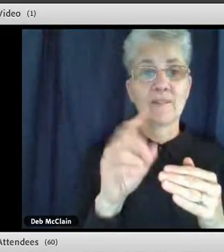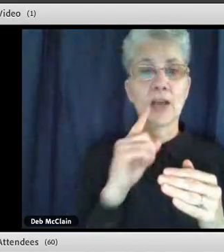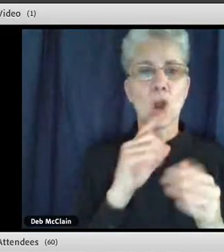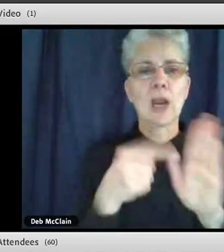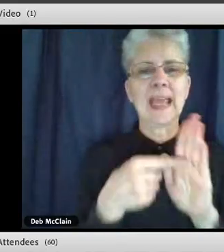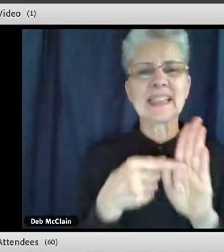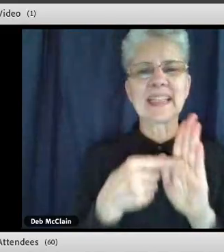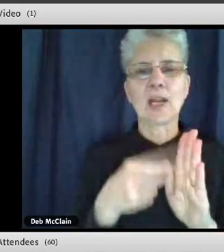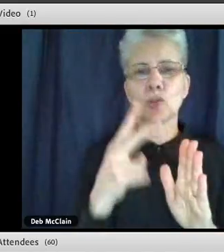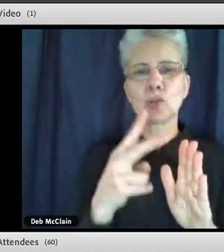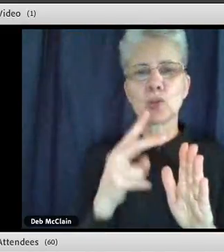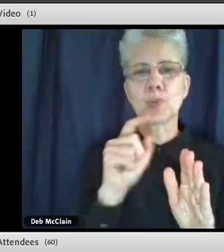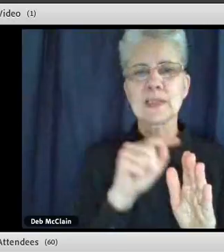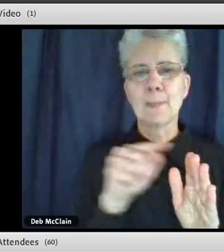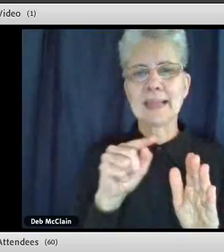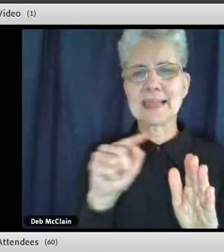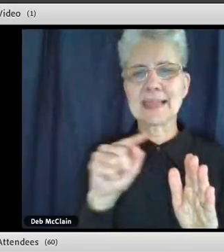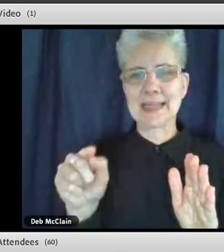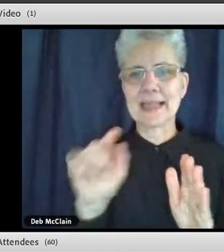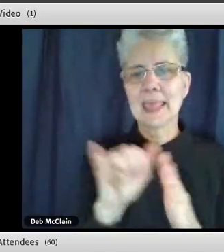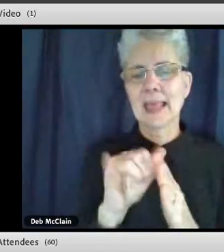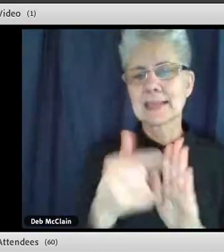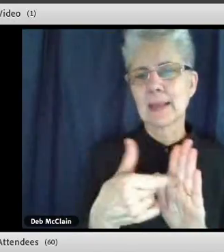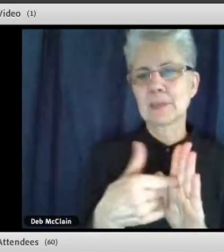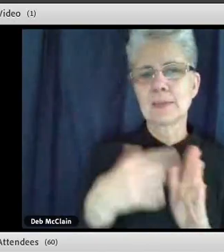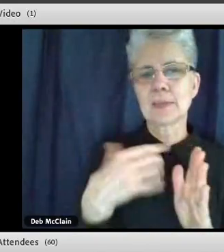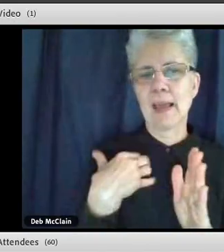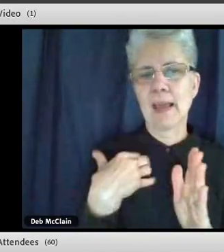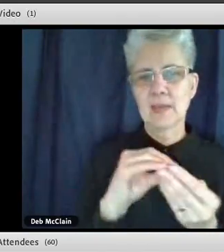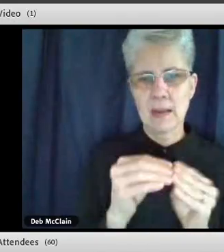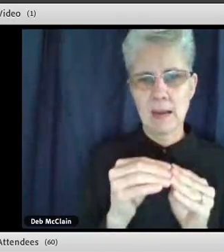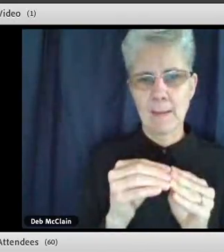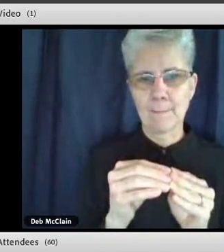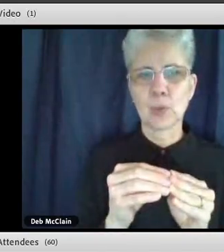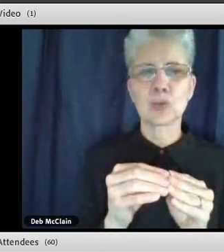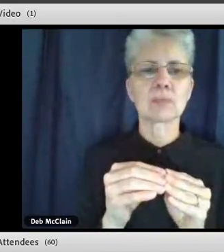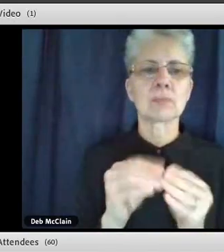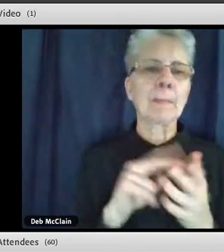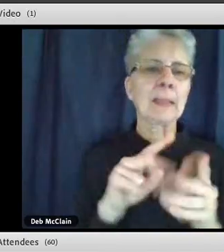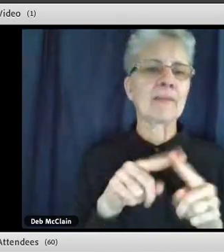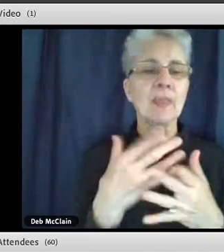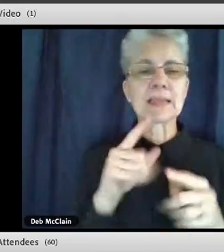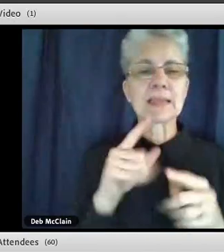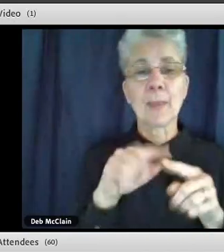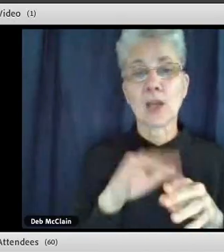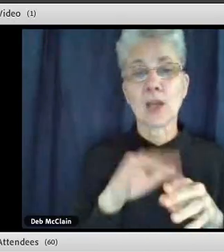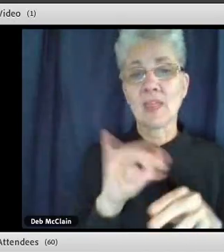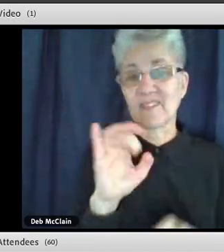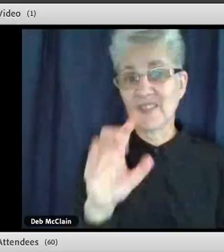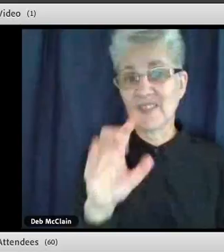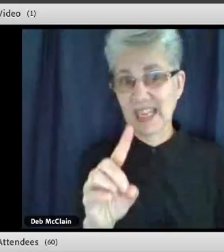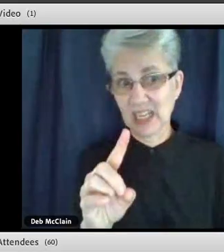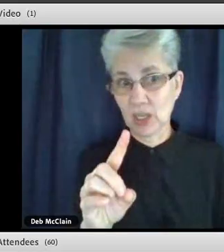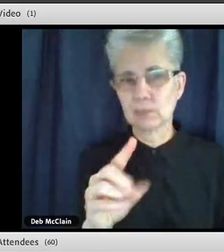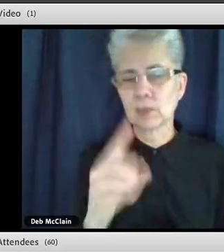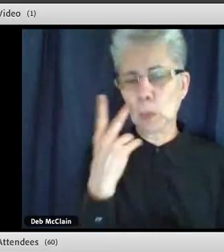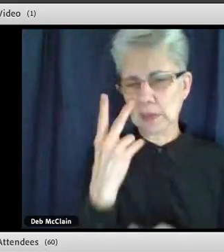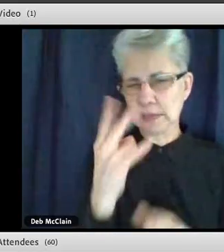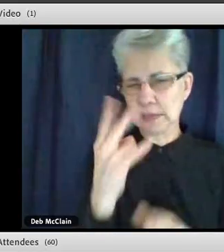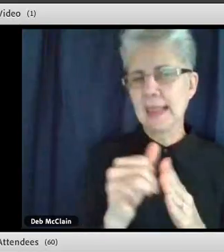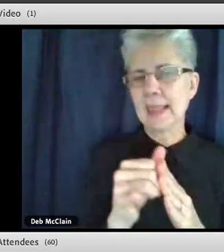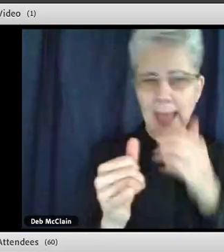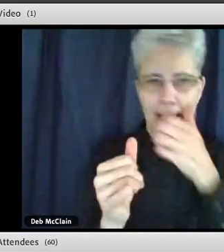spaces that sometimes contain numbers that mean different things depending on the field. Okay, so we'll see this once we